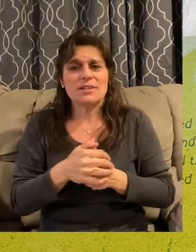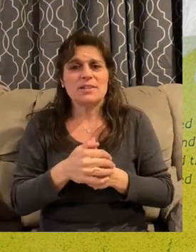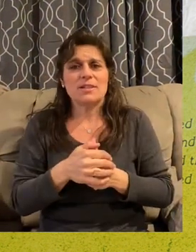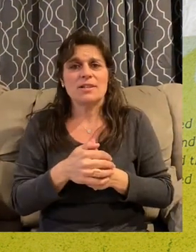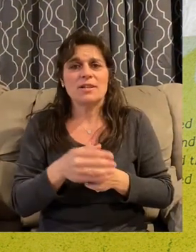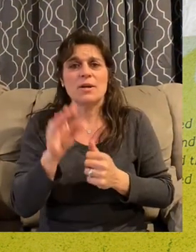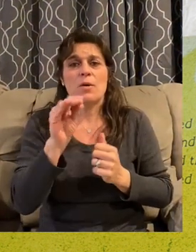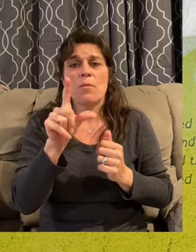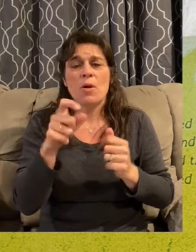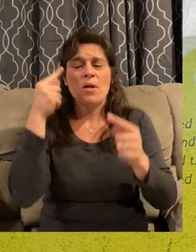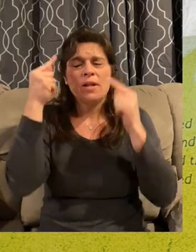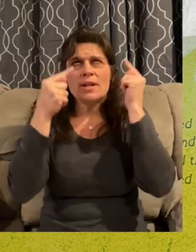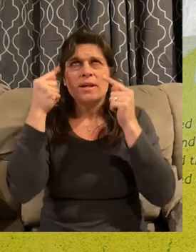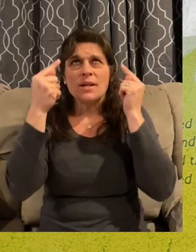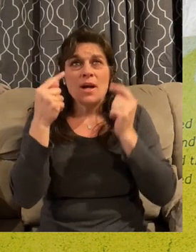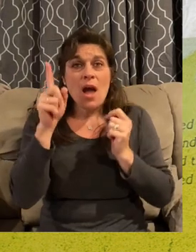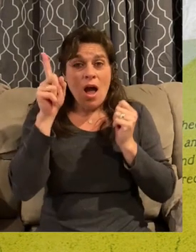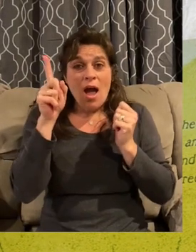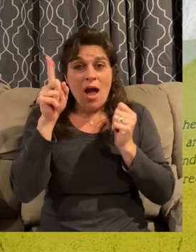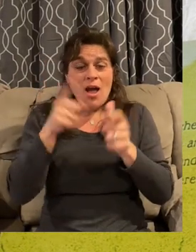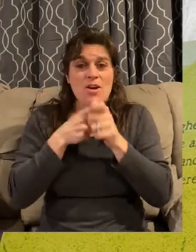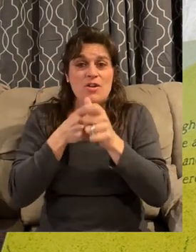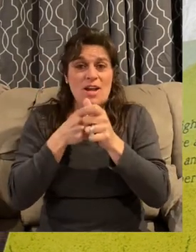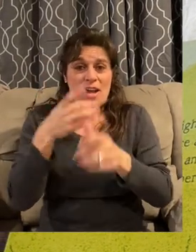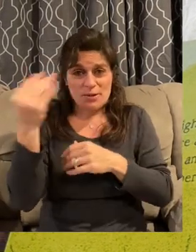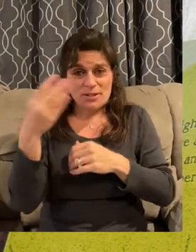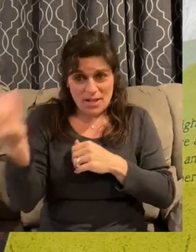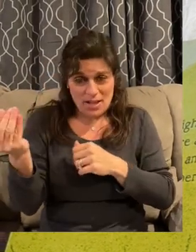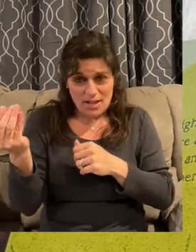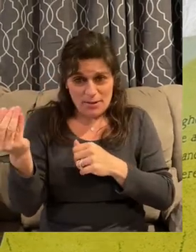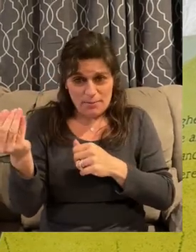and thought. Then he scampered outside.